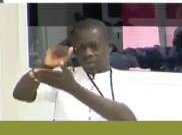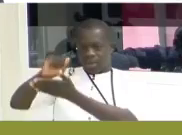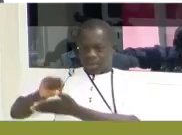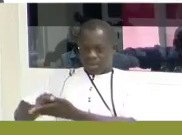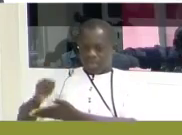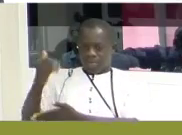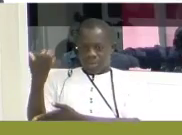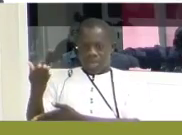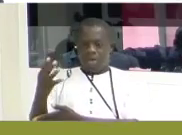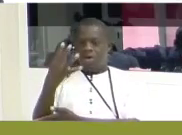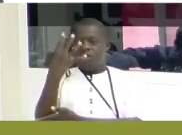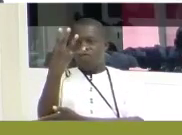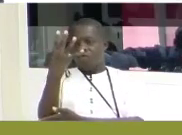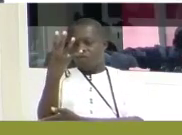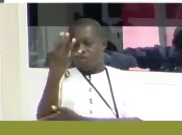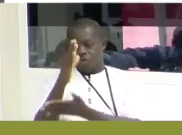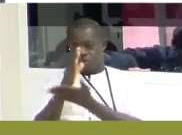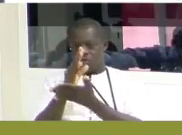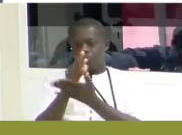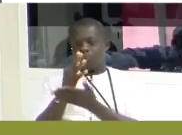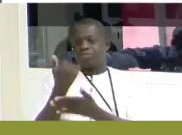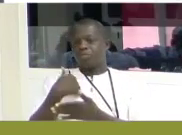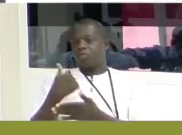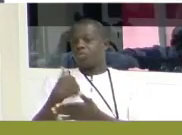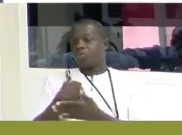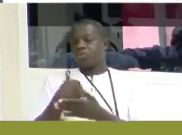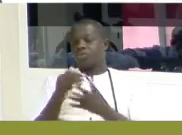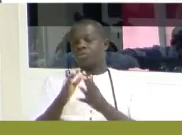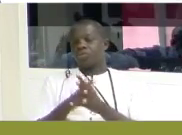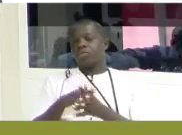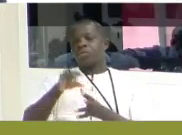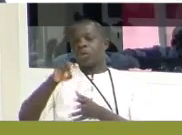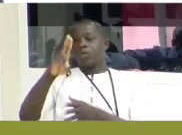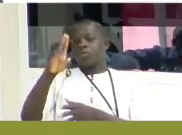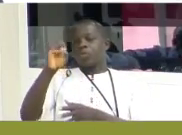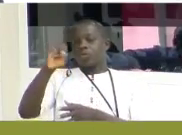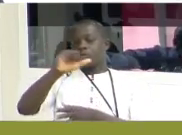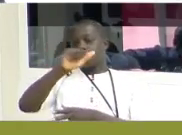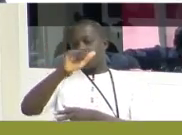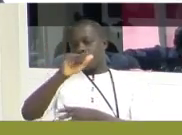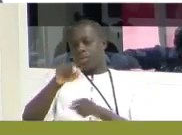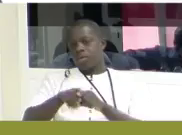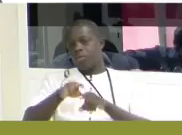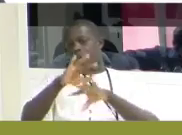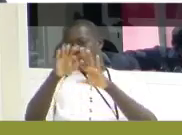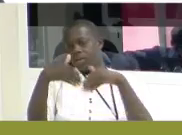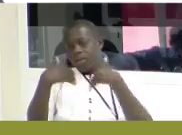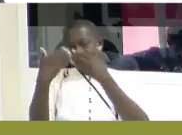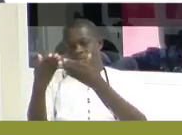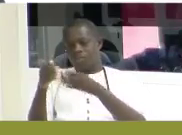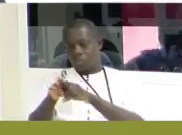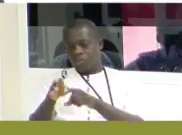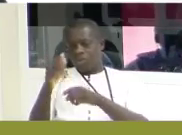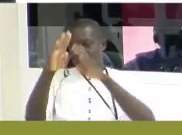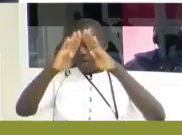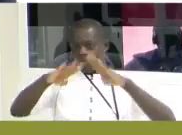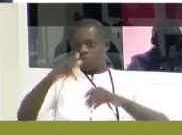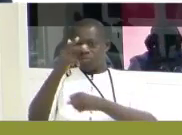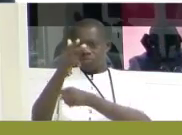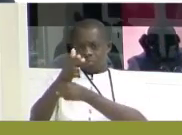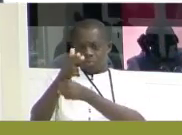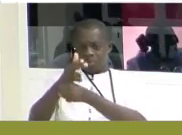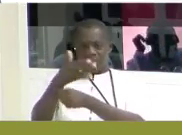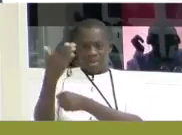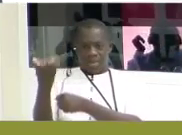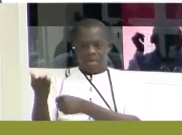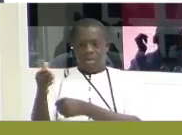in number, according to Buba. So Musa, Buba, and the other guy, they handed their weapons at the armory, that's their pistol. But the other